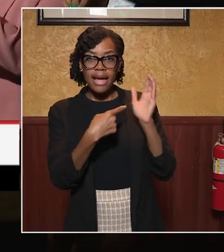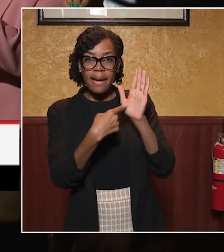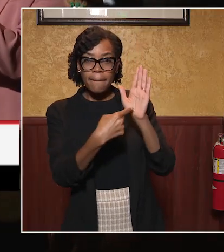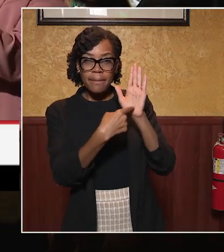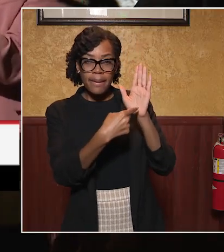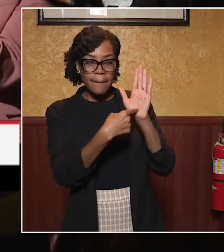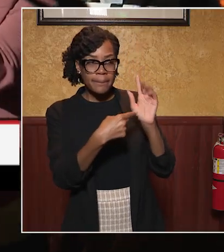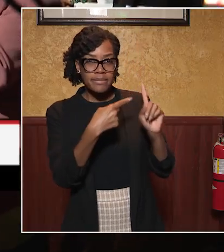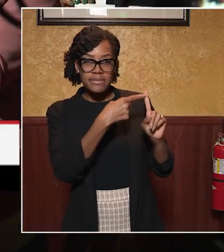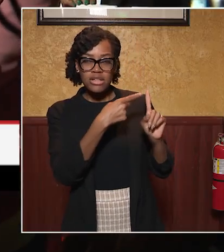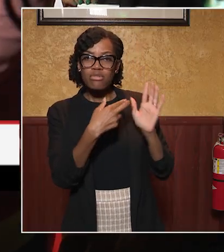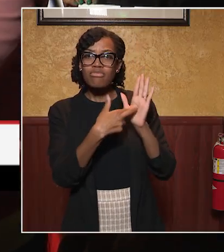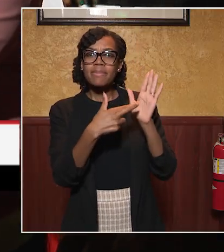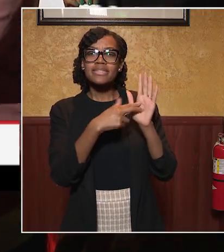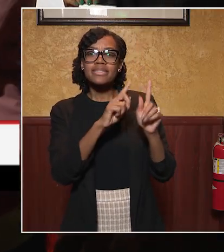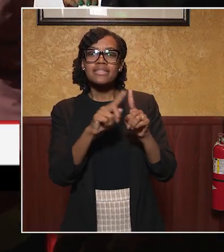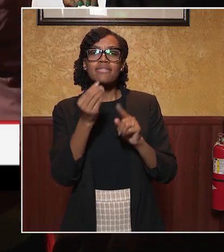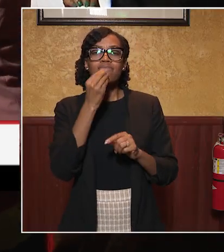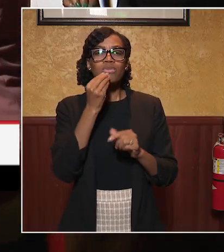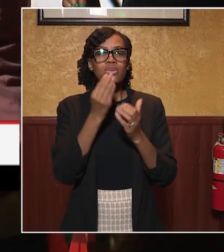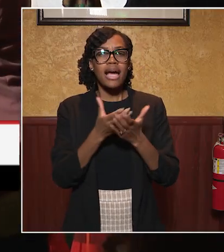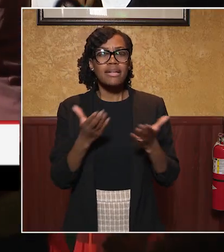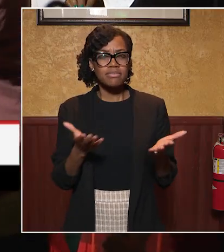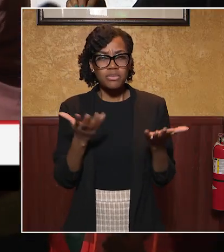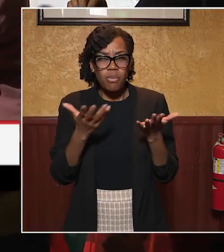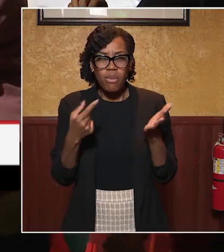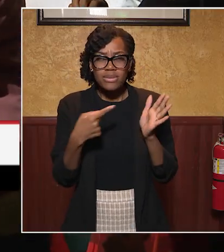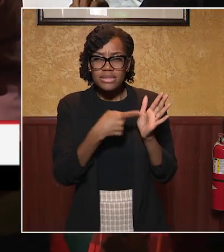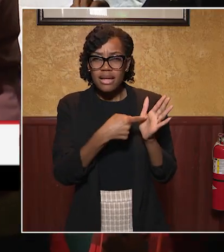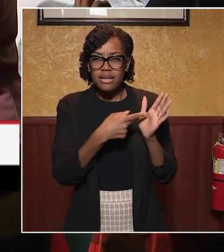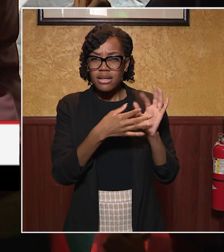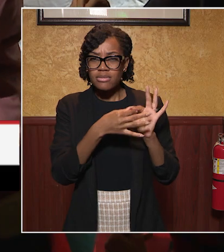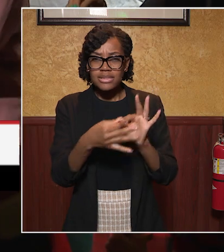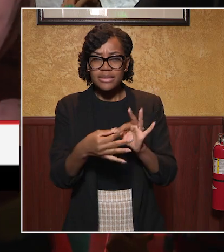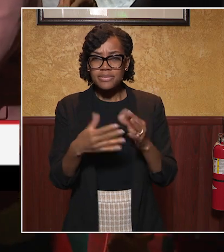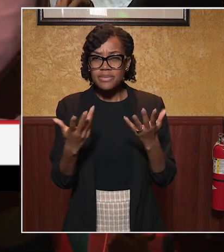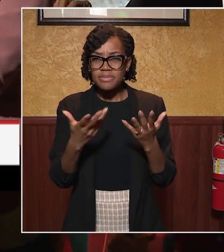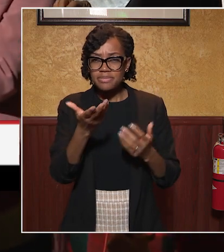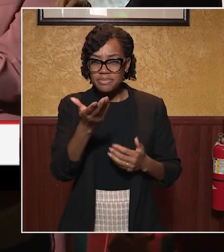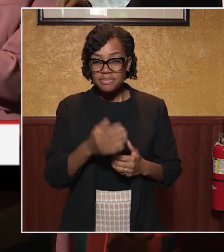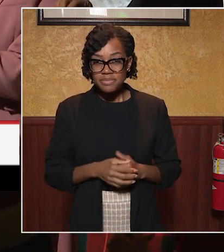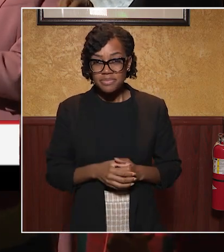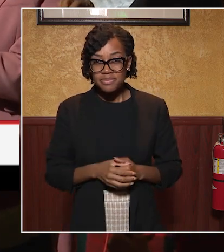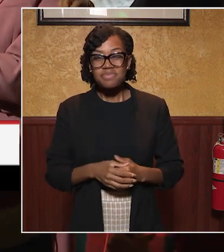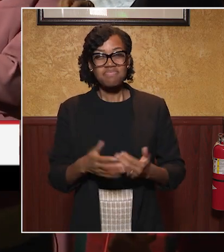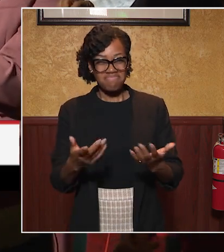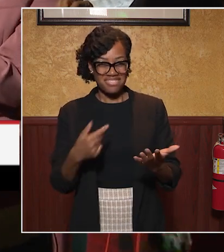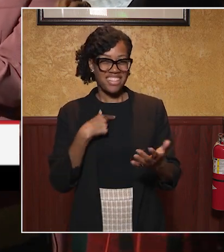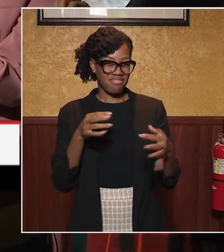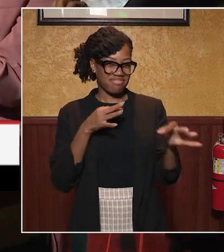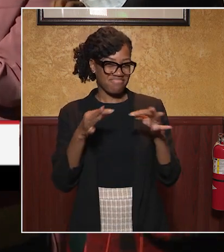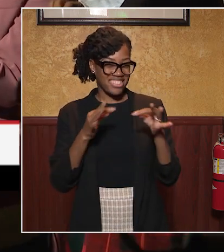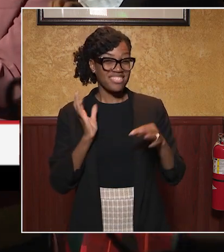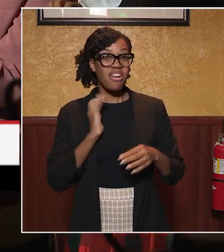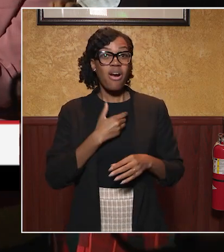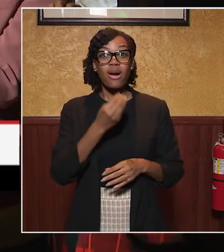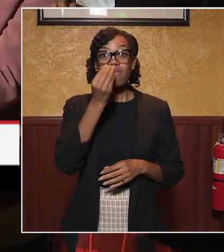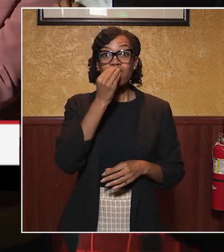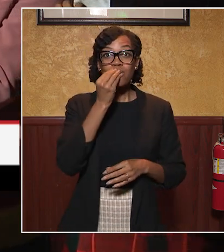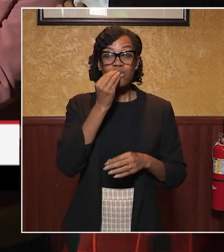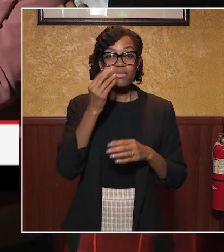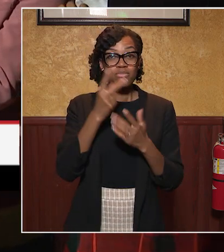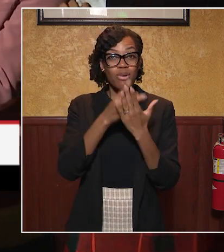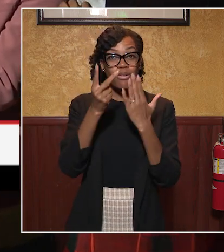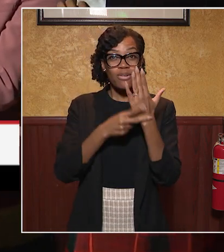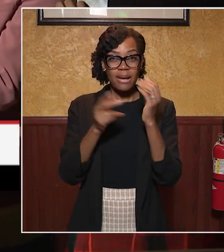represent some food items. So what could that be about? Well, I want to tell you about our expanded food program at the Downtown DC Holiday